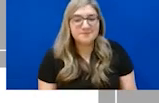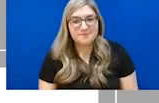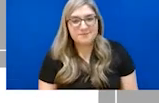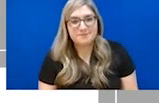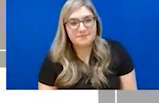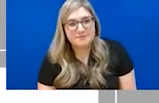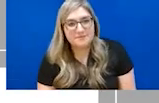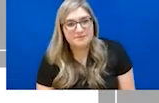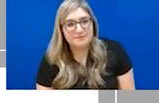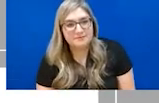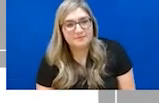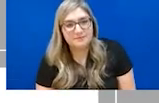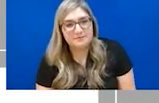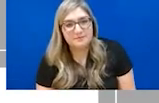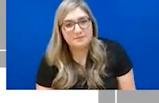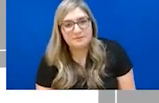so far?